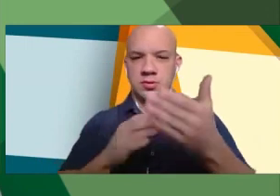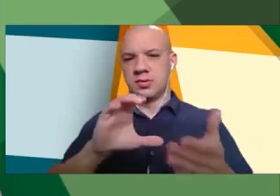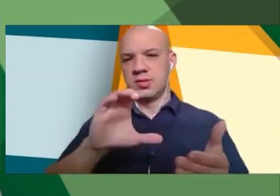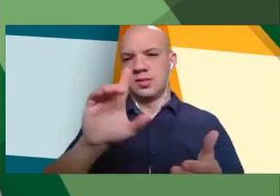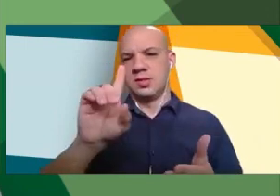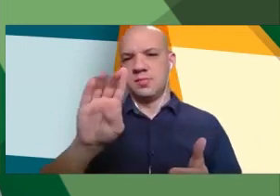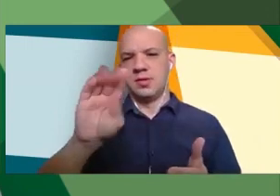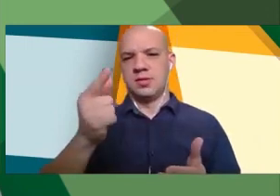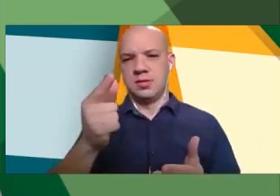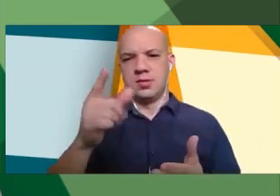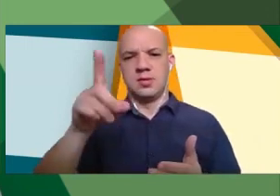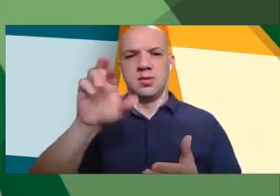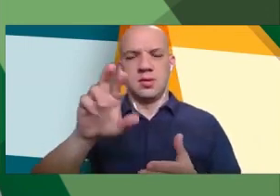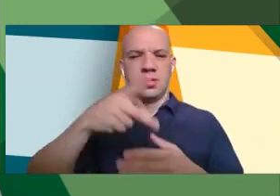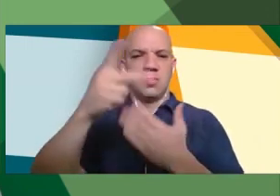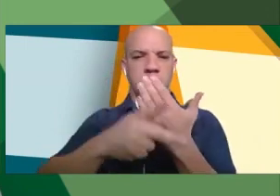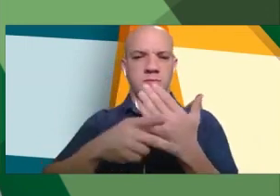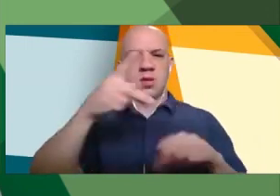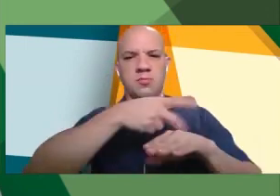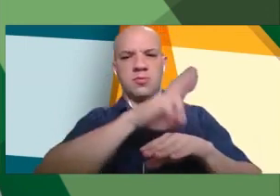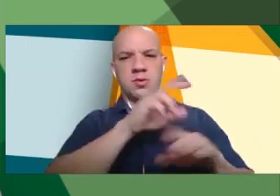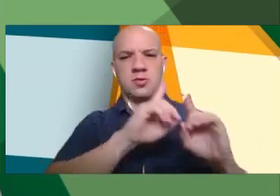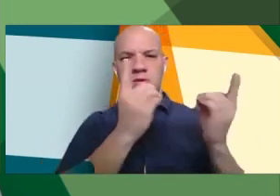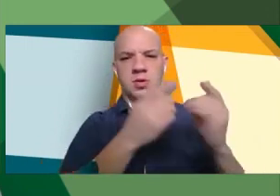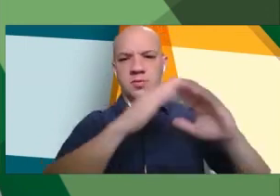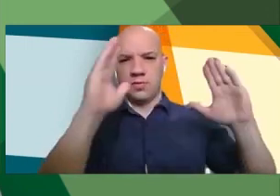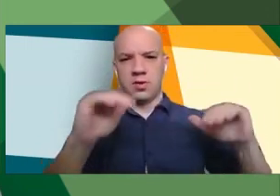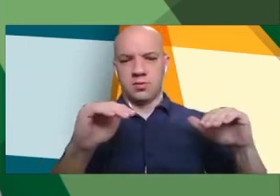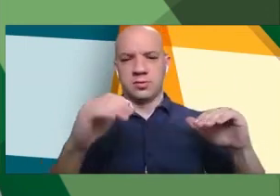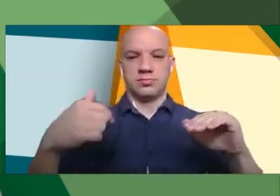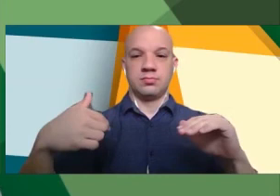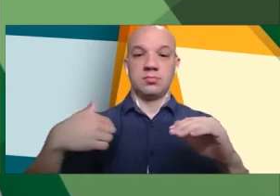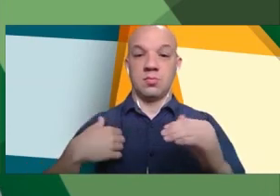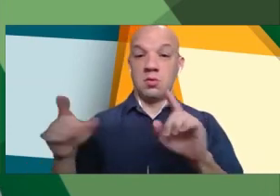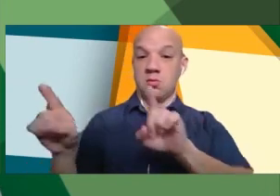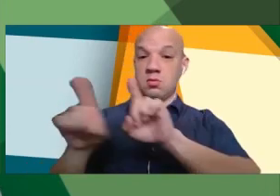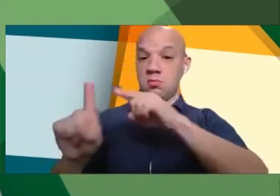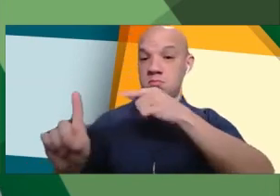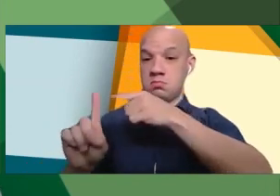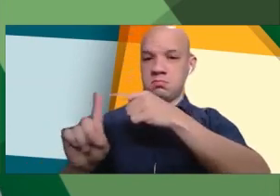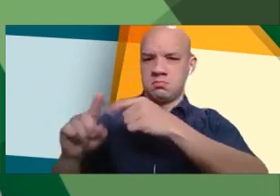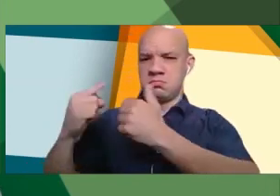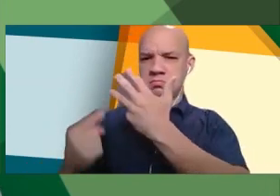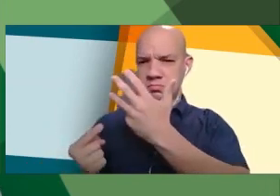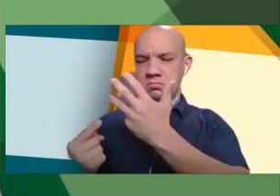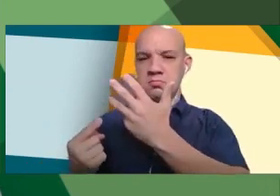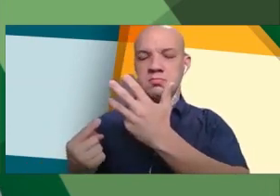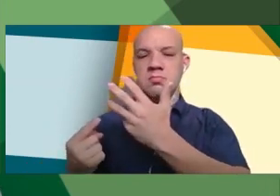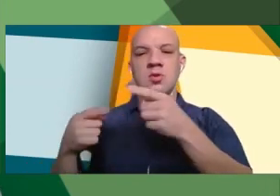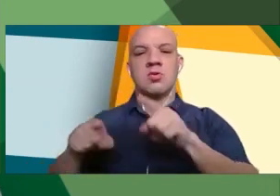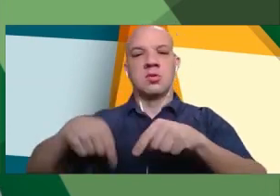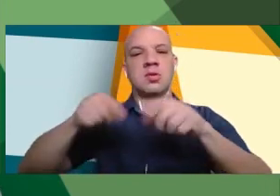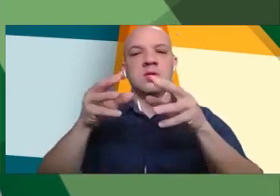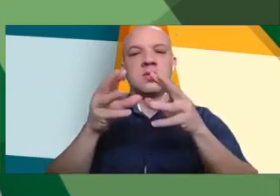the Puerto Rico Department of Housing. Along with me, I'll be sharing this meeting